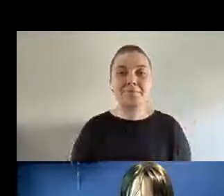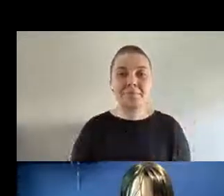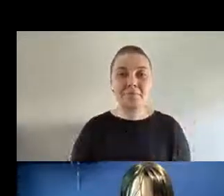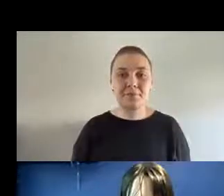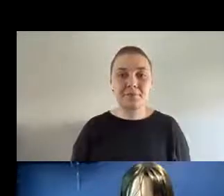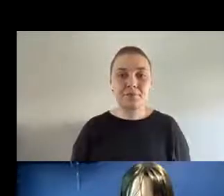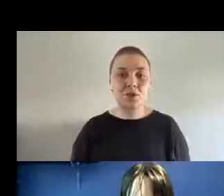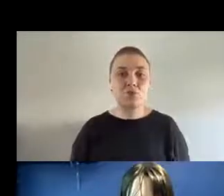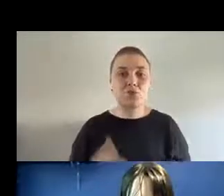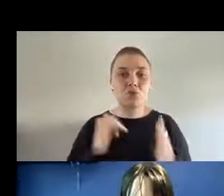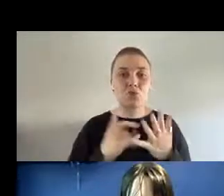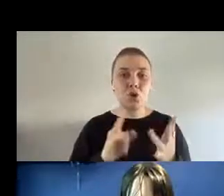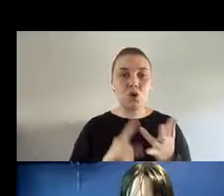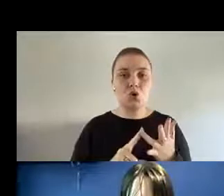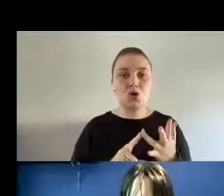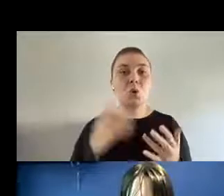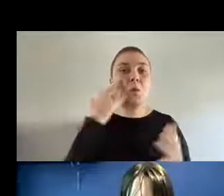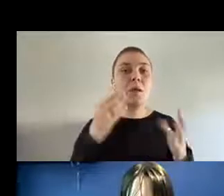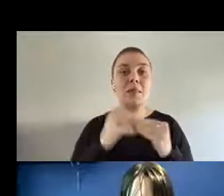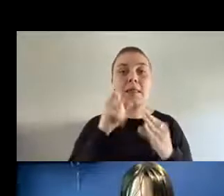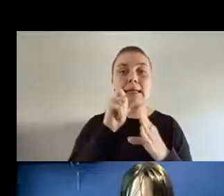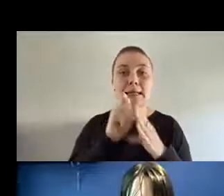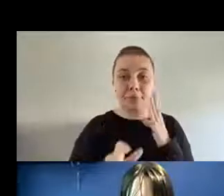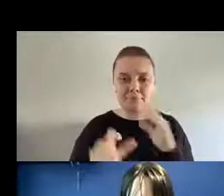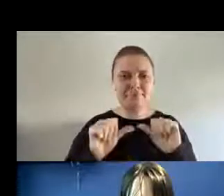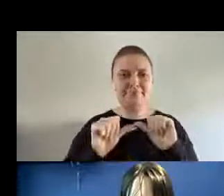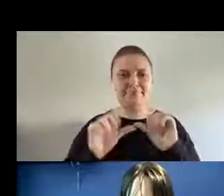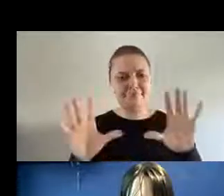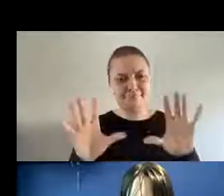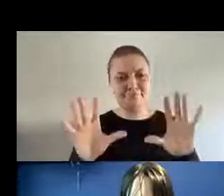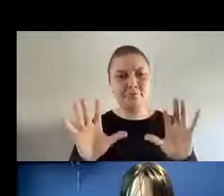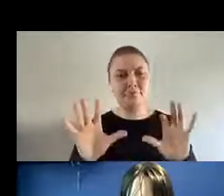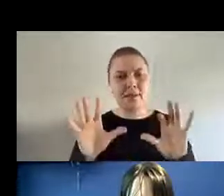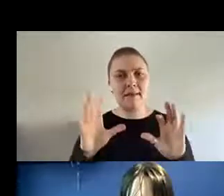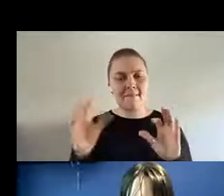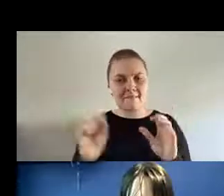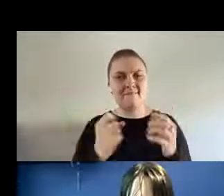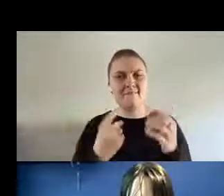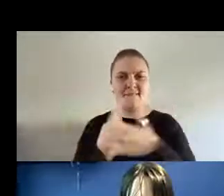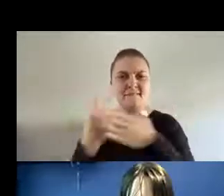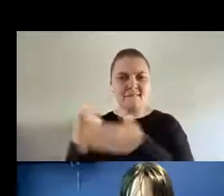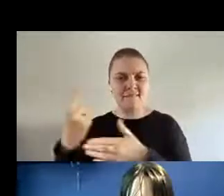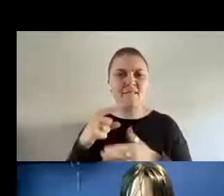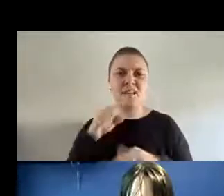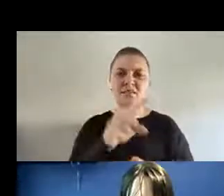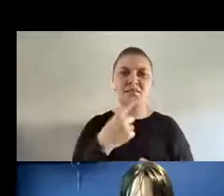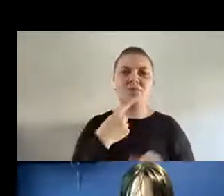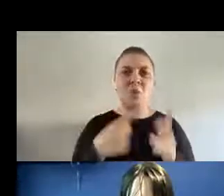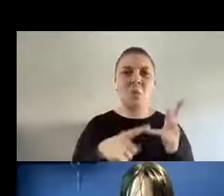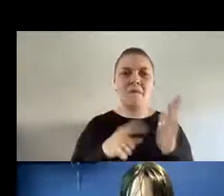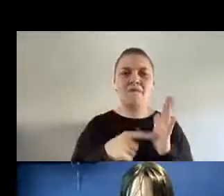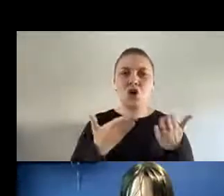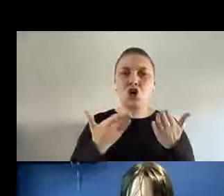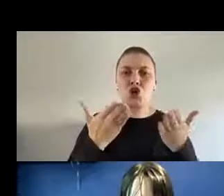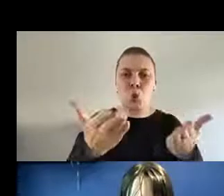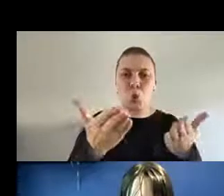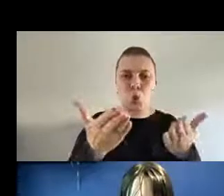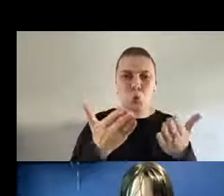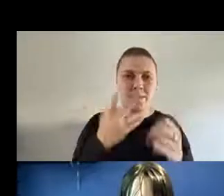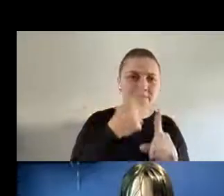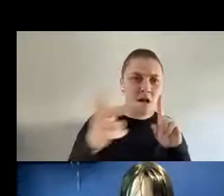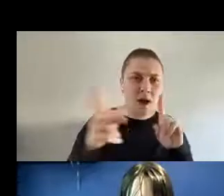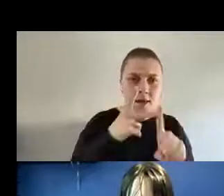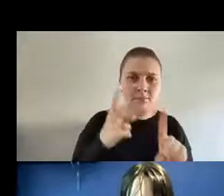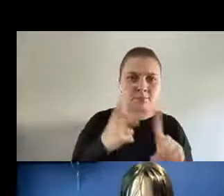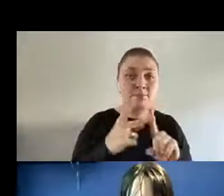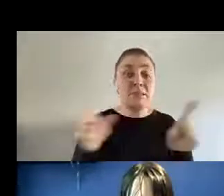So women with disabilities, of course, experience these forms of condoning of violence,